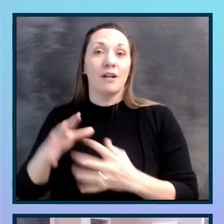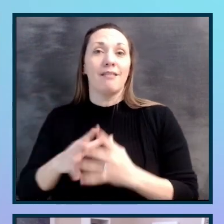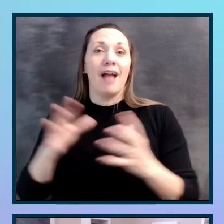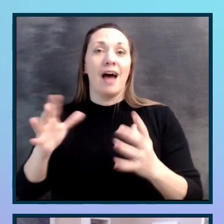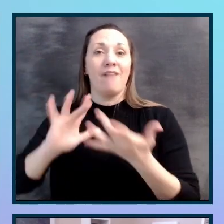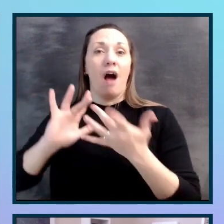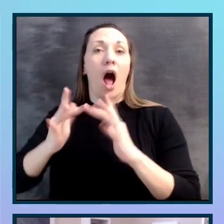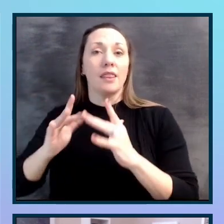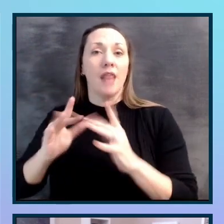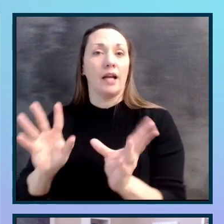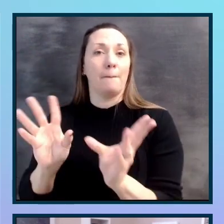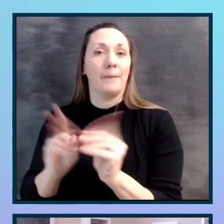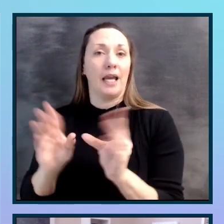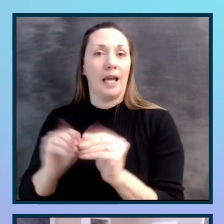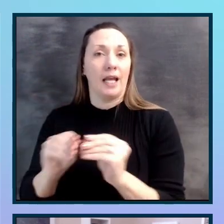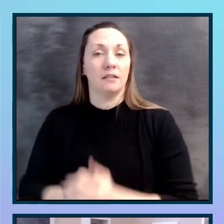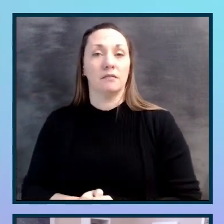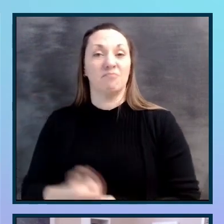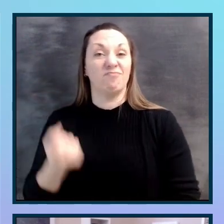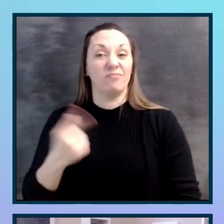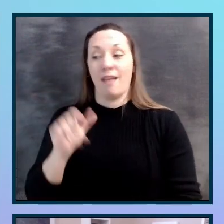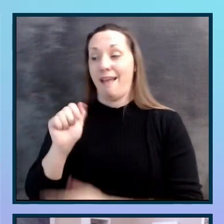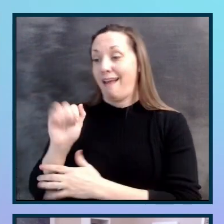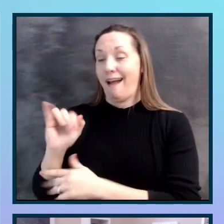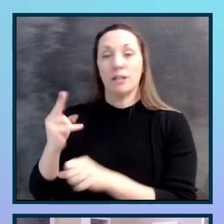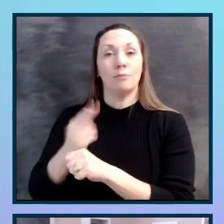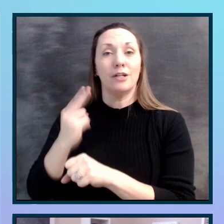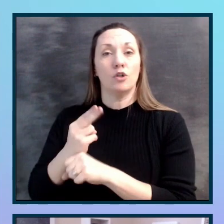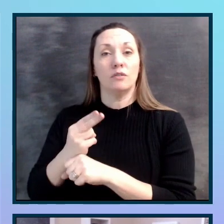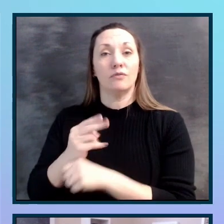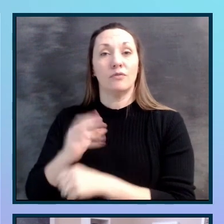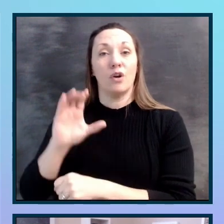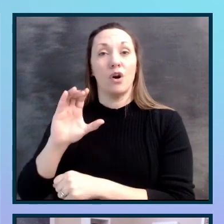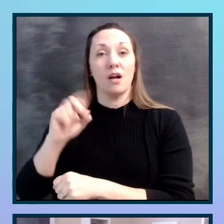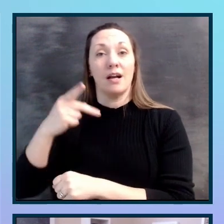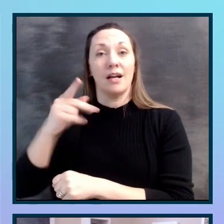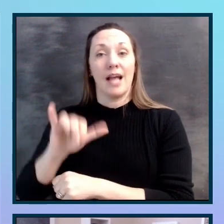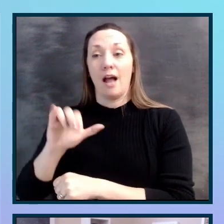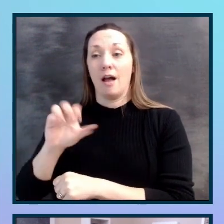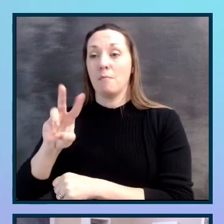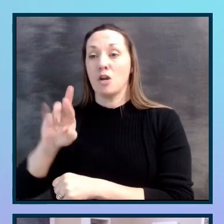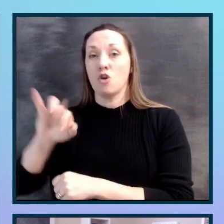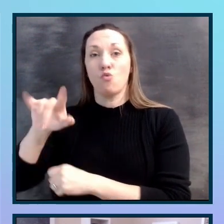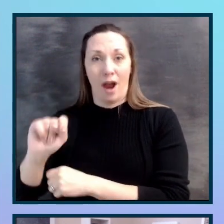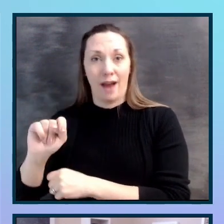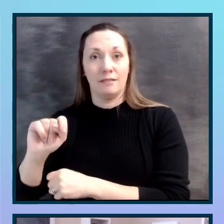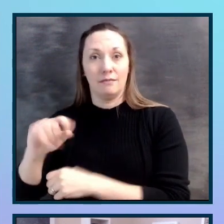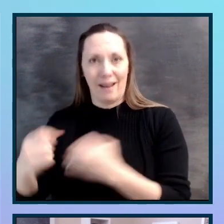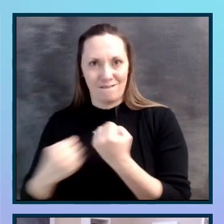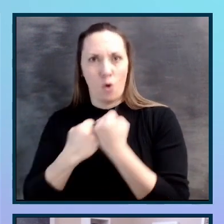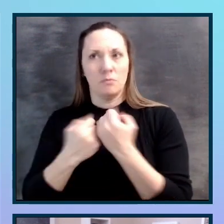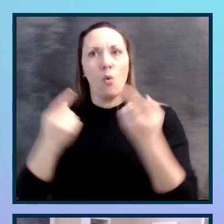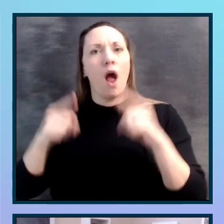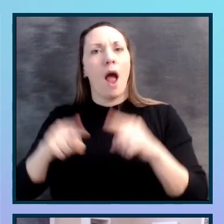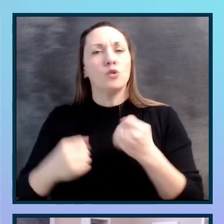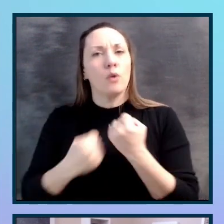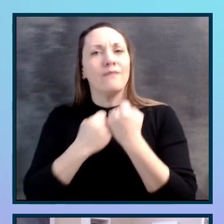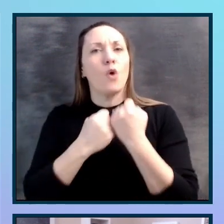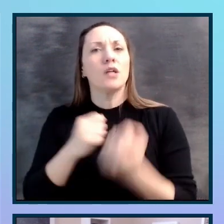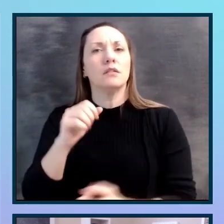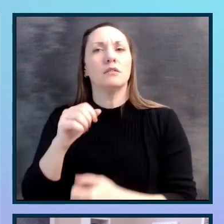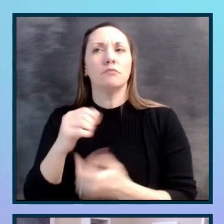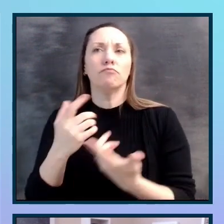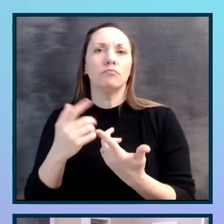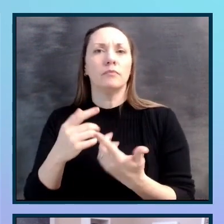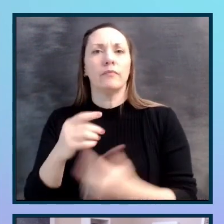meetings. AI is being used for copyright enforcement. And what happens when we enforce copyright in ways that are not